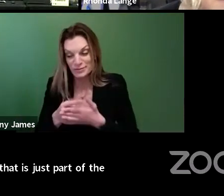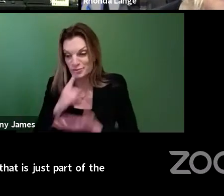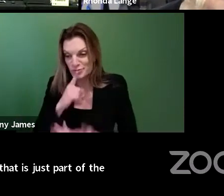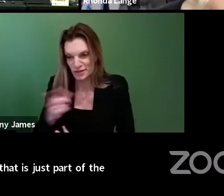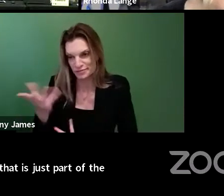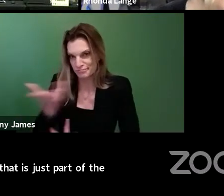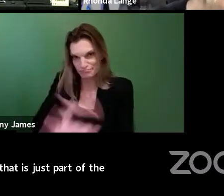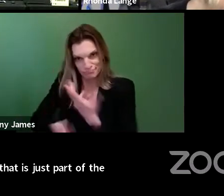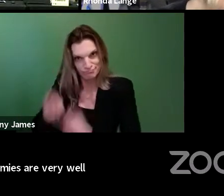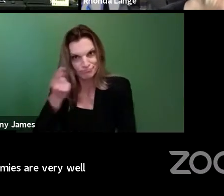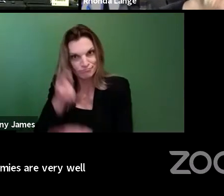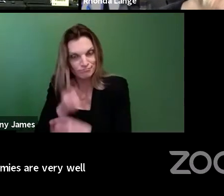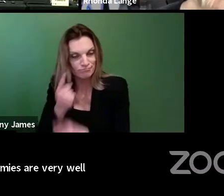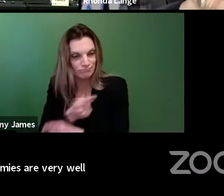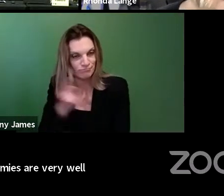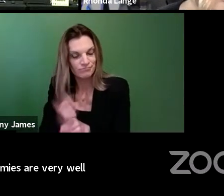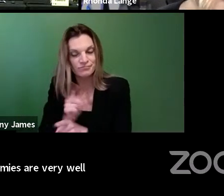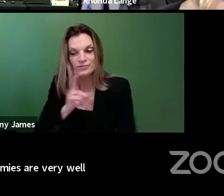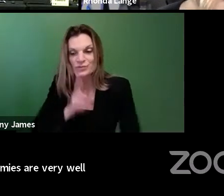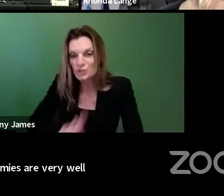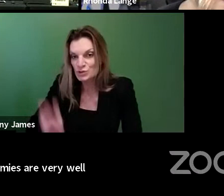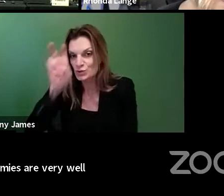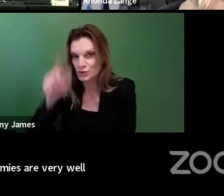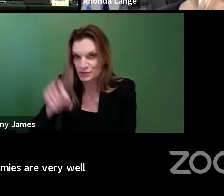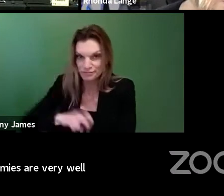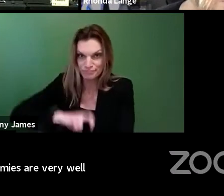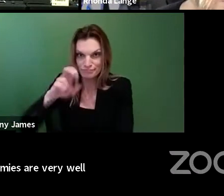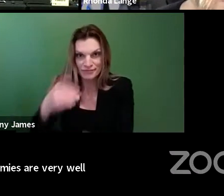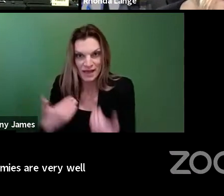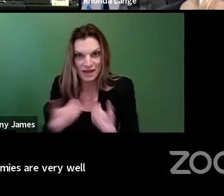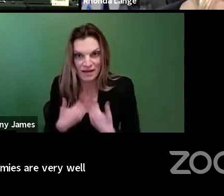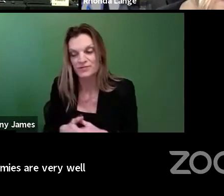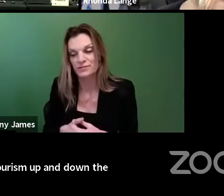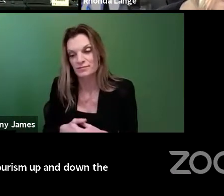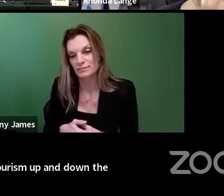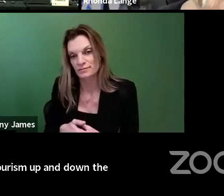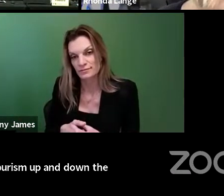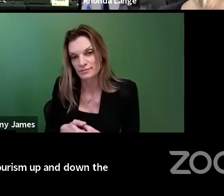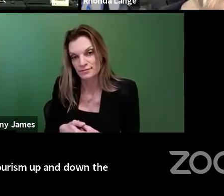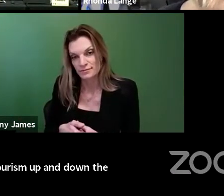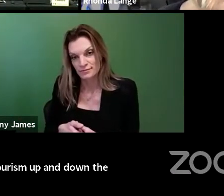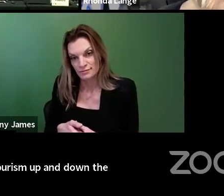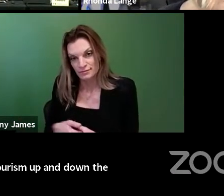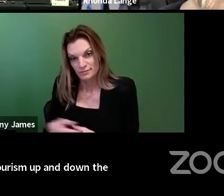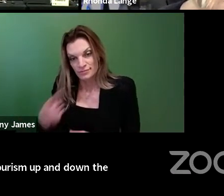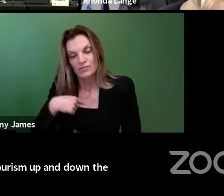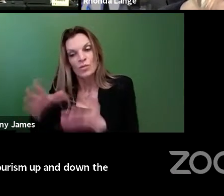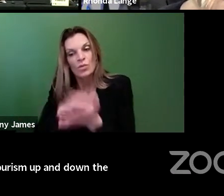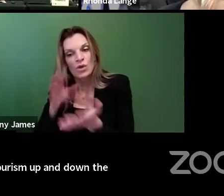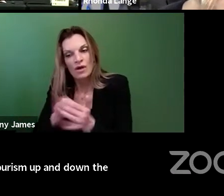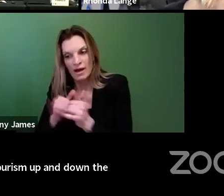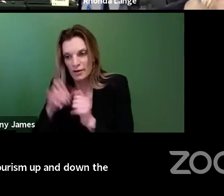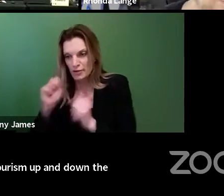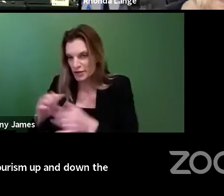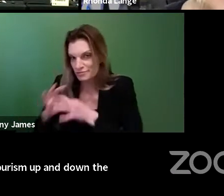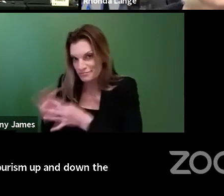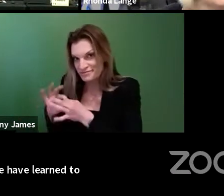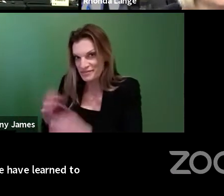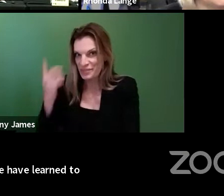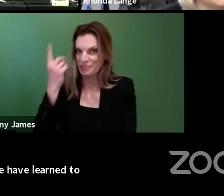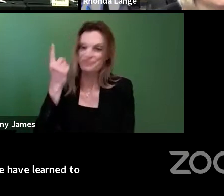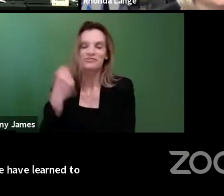in terms of tourism up and down the lakeshore. And I think that we have learned to work together. And maybe I get a little